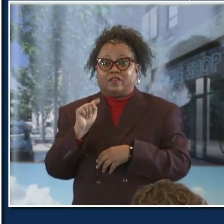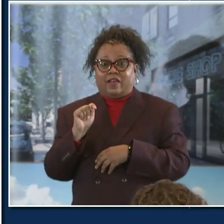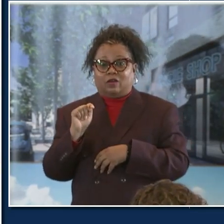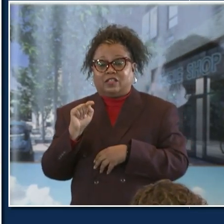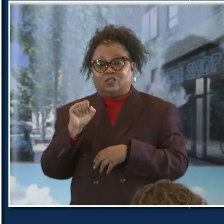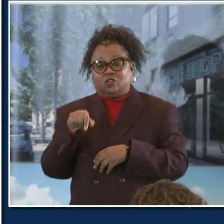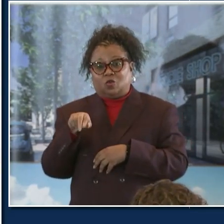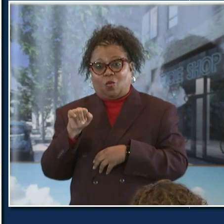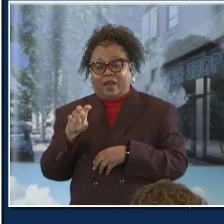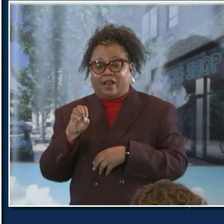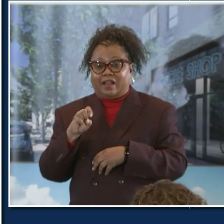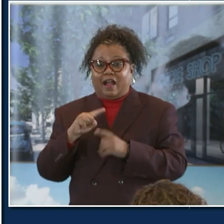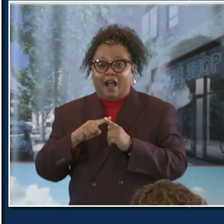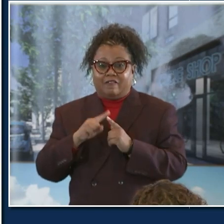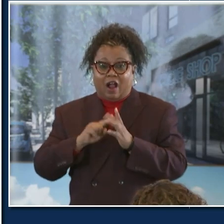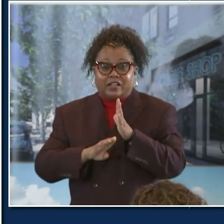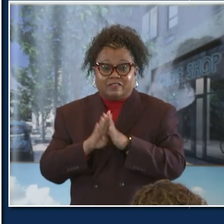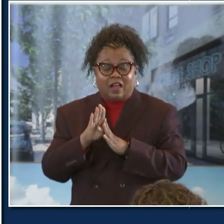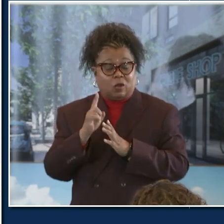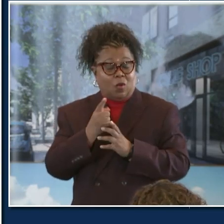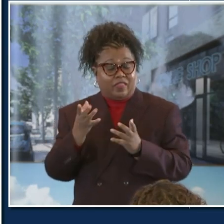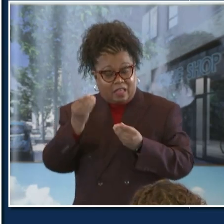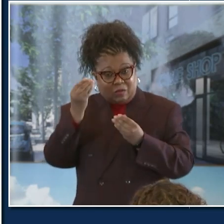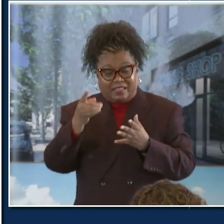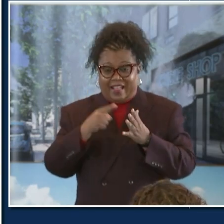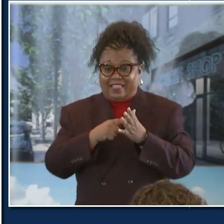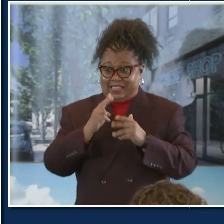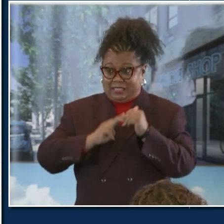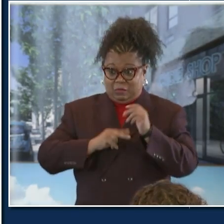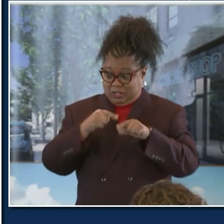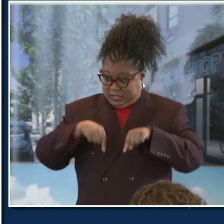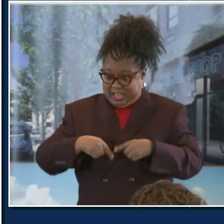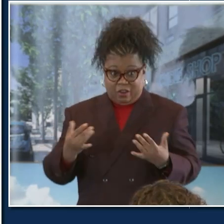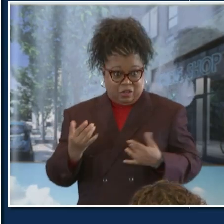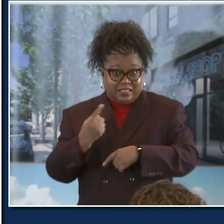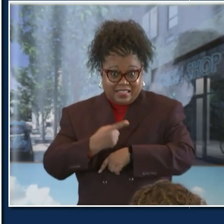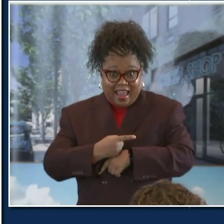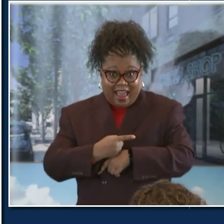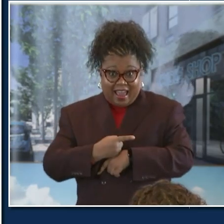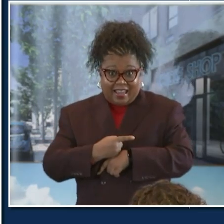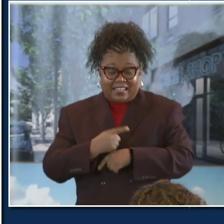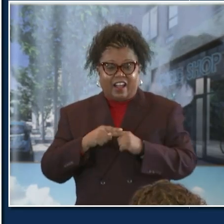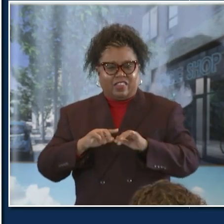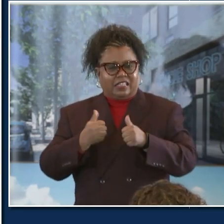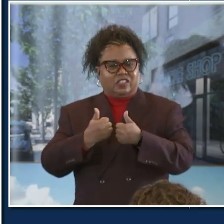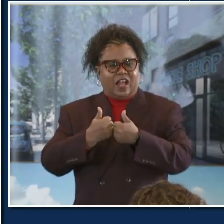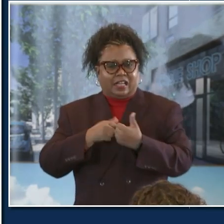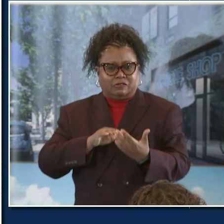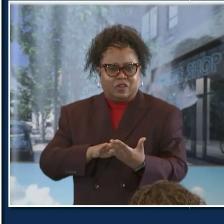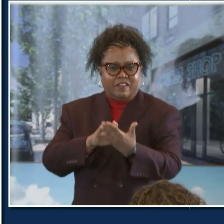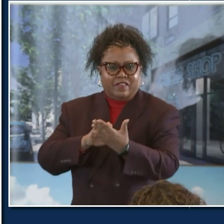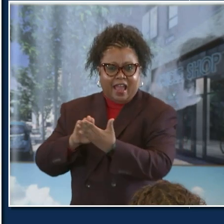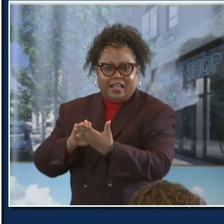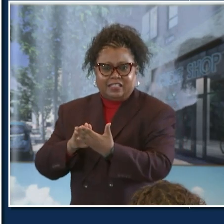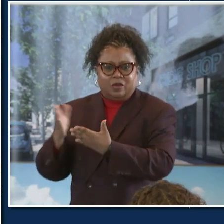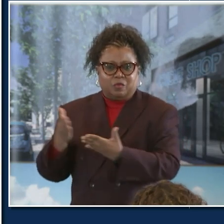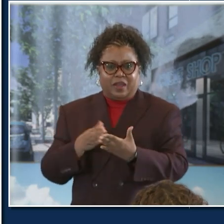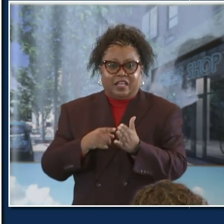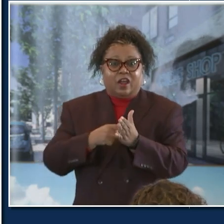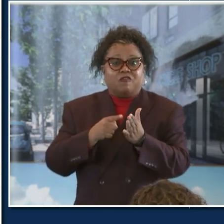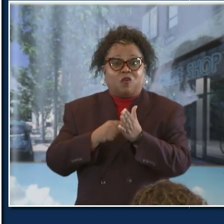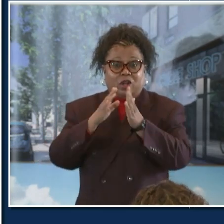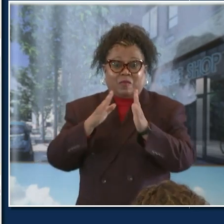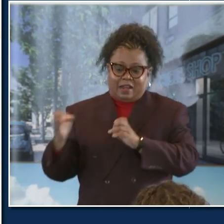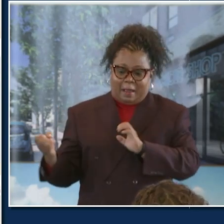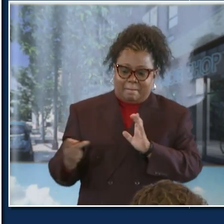former Obla development. One thing I will say, even this building that we're in today, the challenges that we face bringing affordable